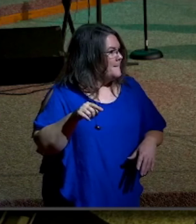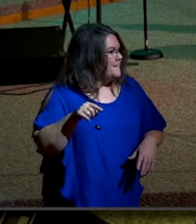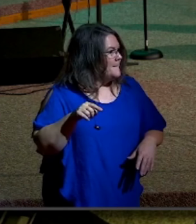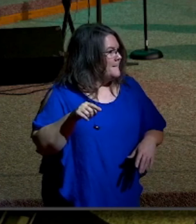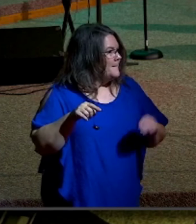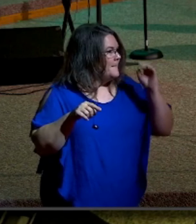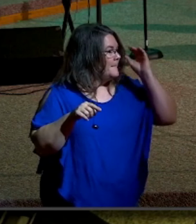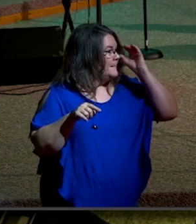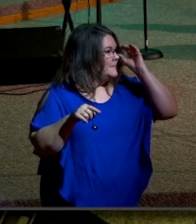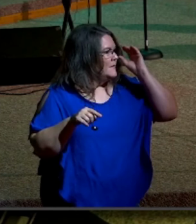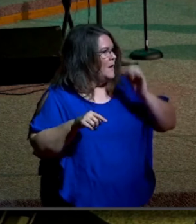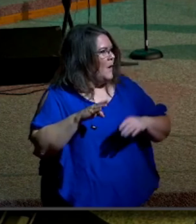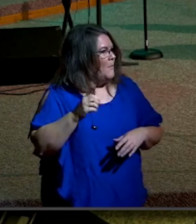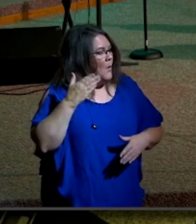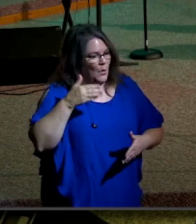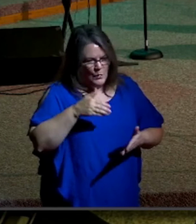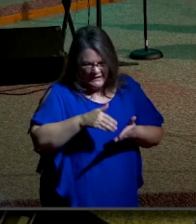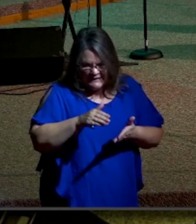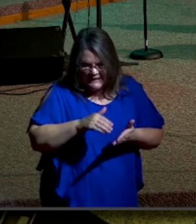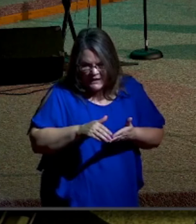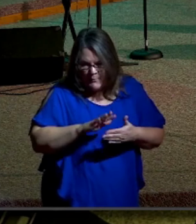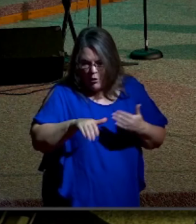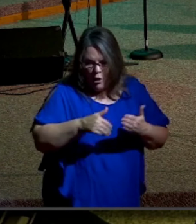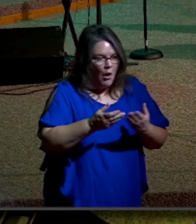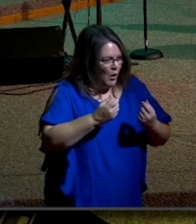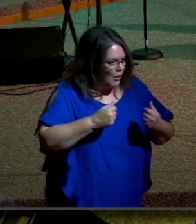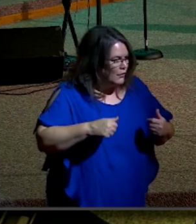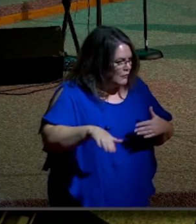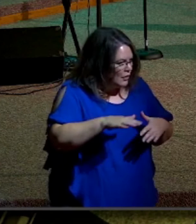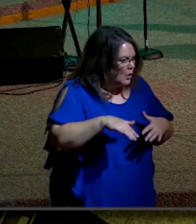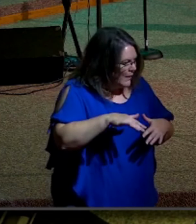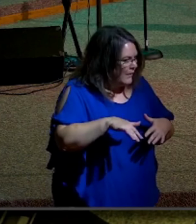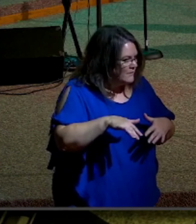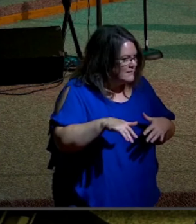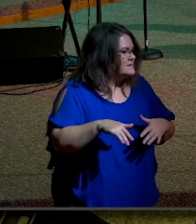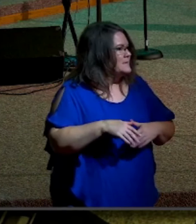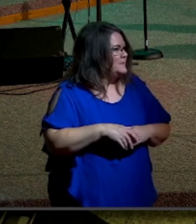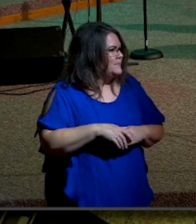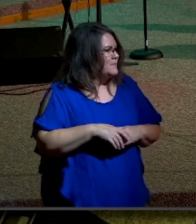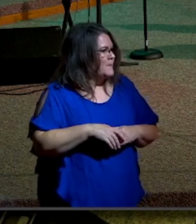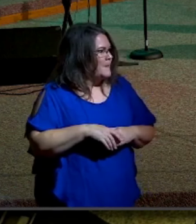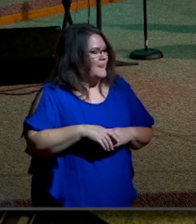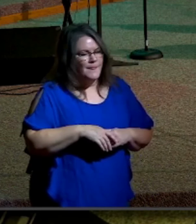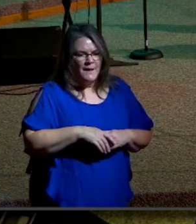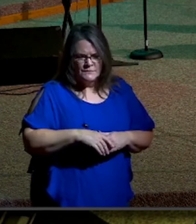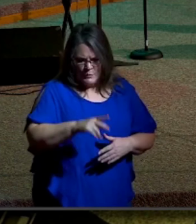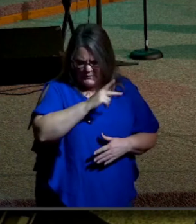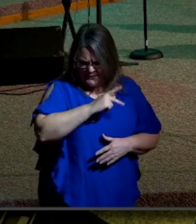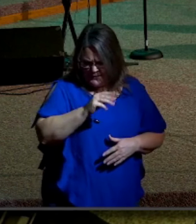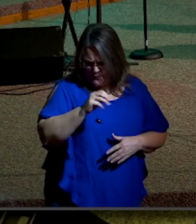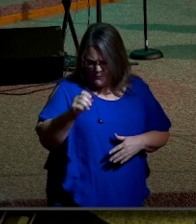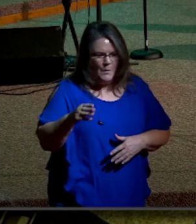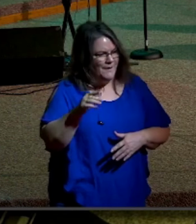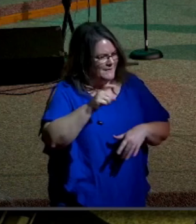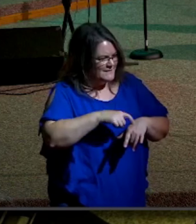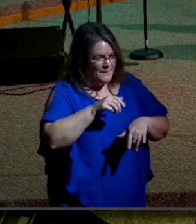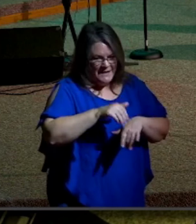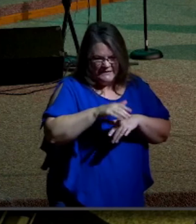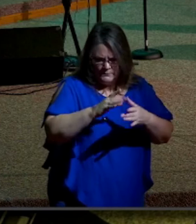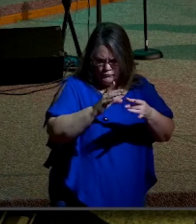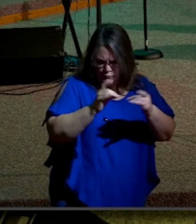up the grass of the field." So Balak, the son of Zippor, who was king of Moab at that time, sent messengers to